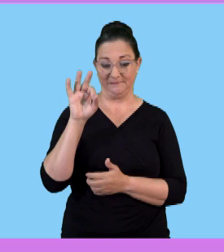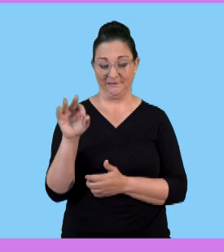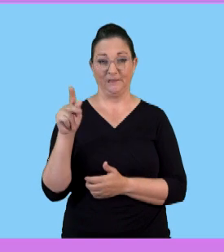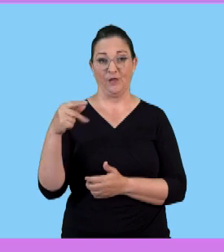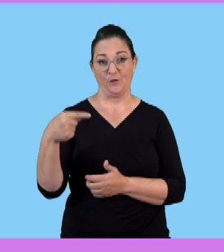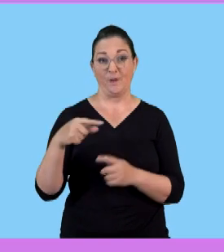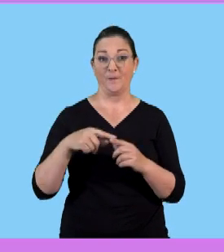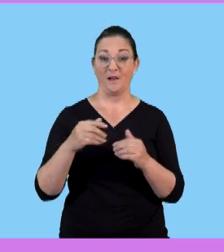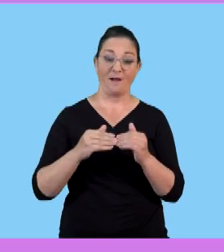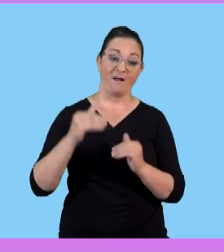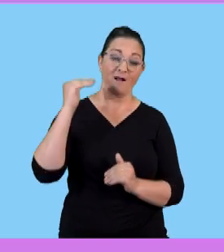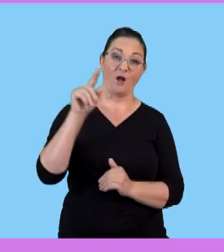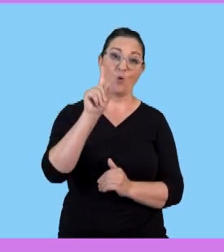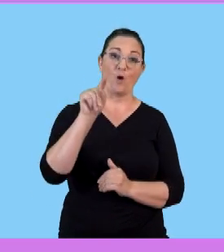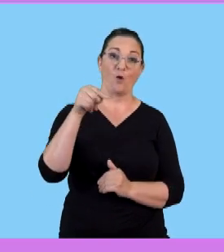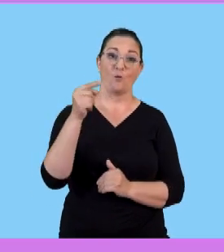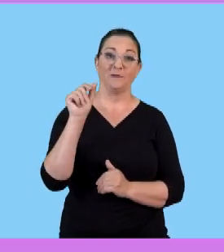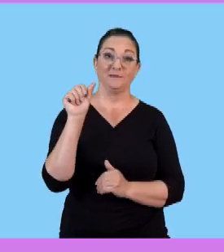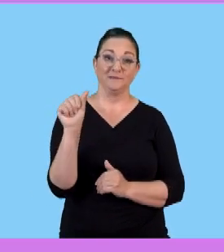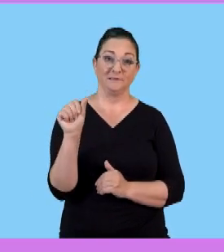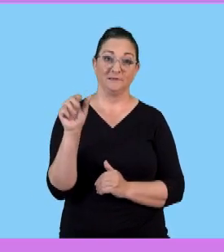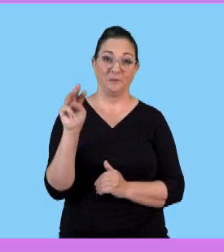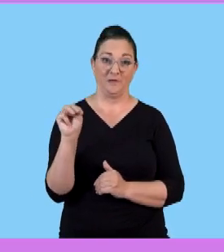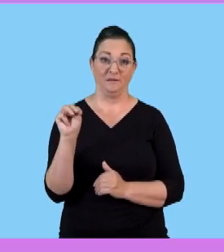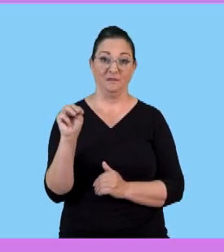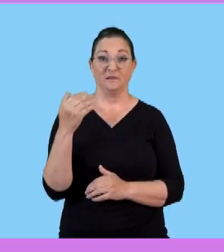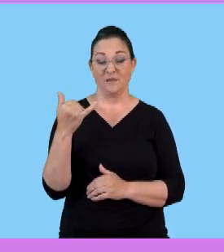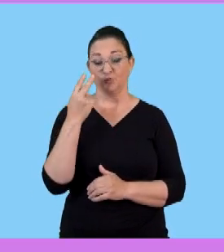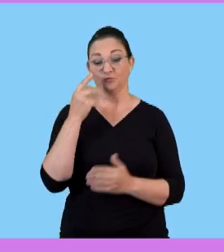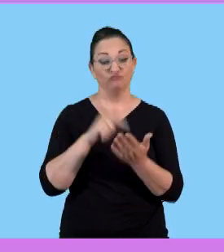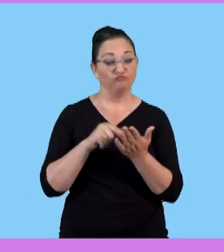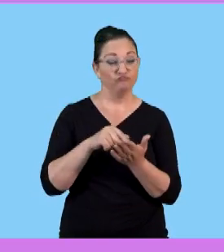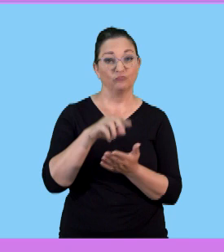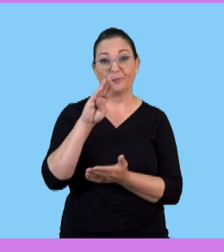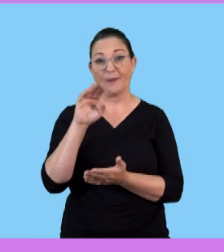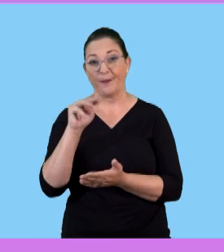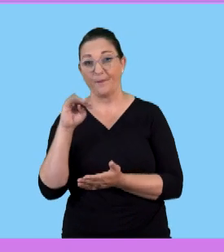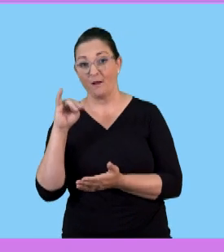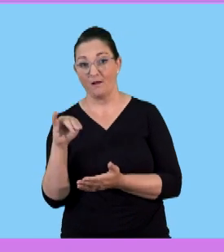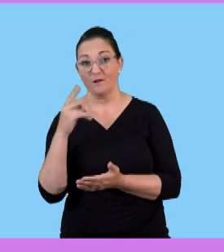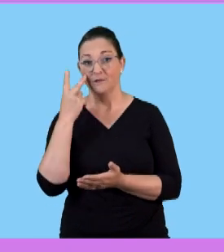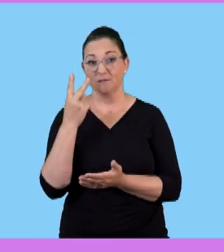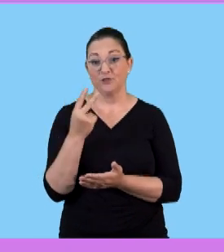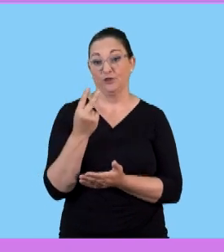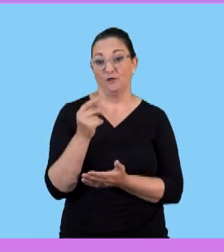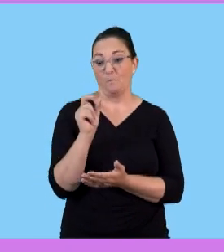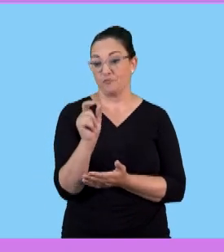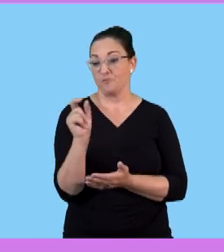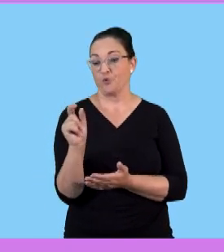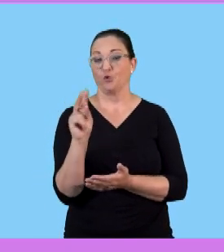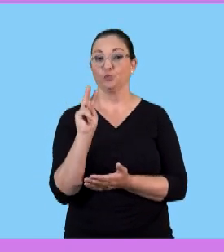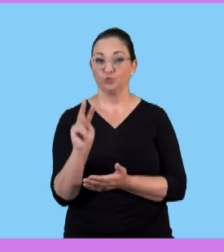kilograms and he is 1.6 meters tall. Calculate his BMI and round your answer to